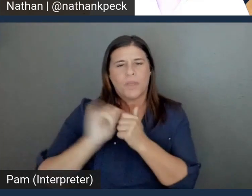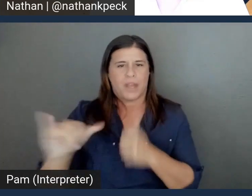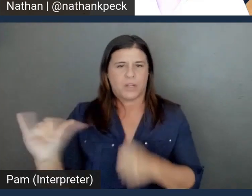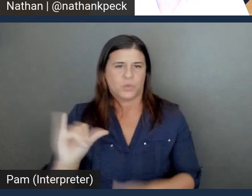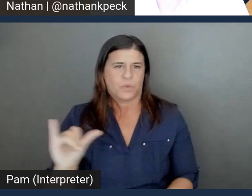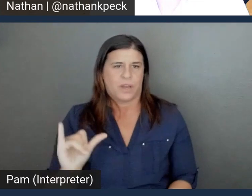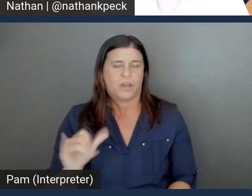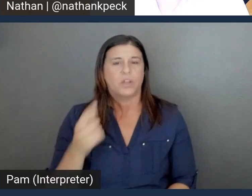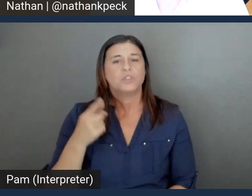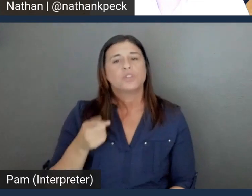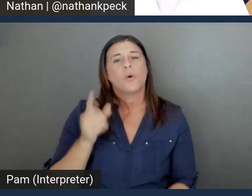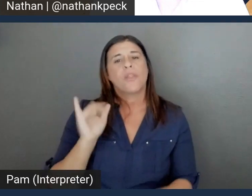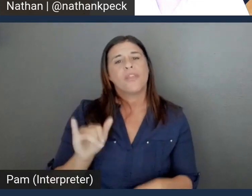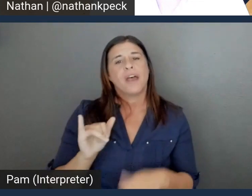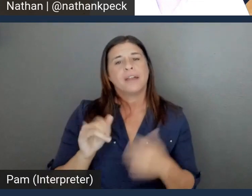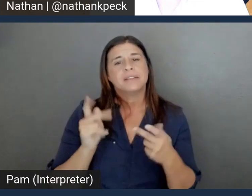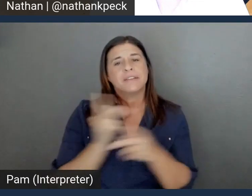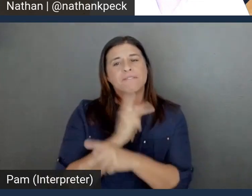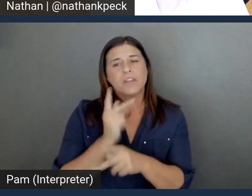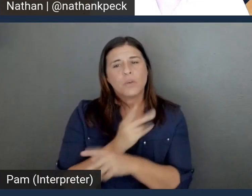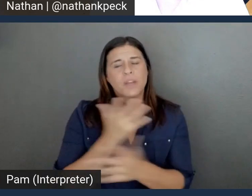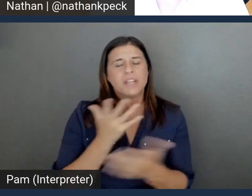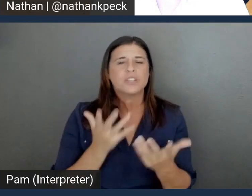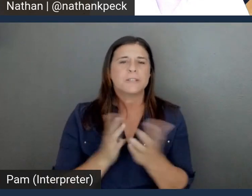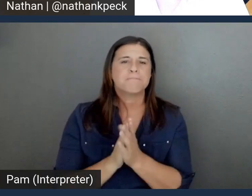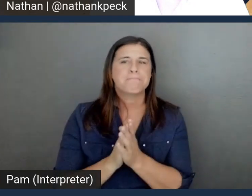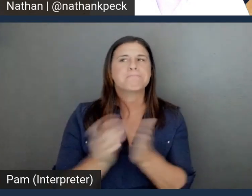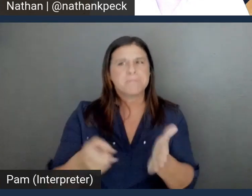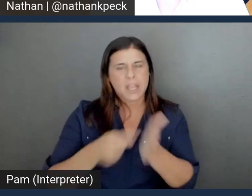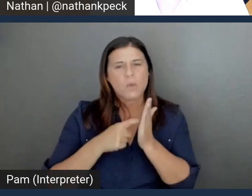that scaling operation it does require